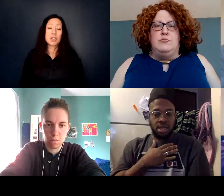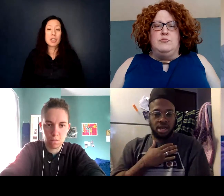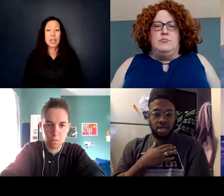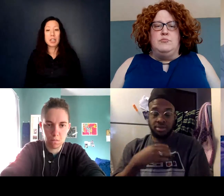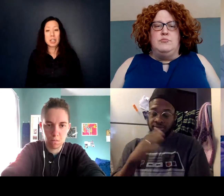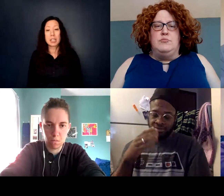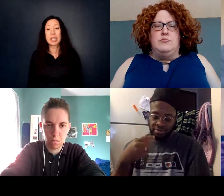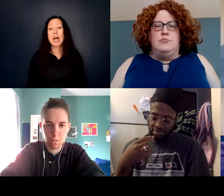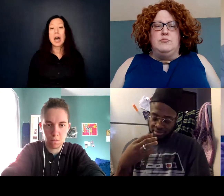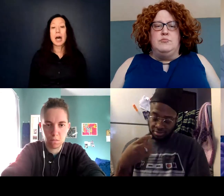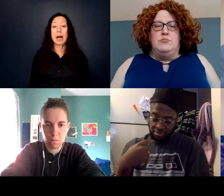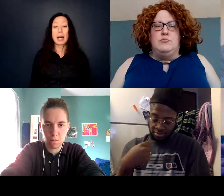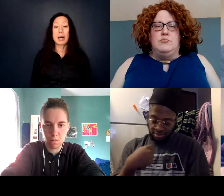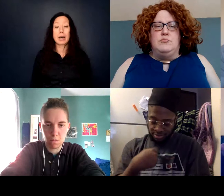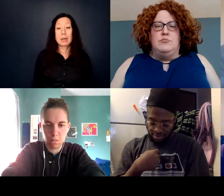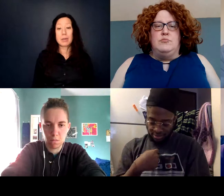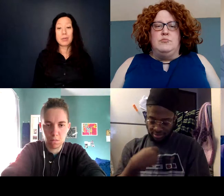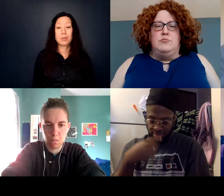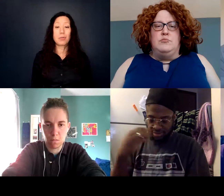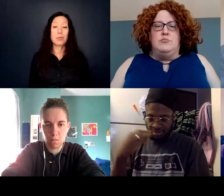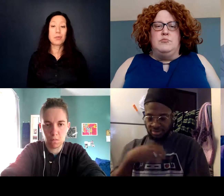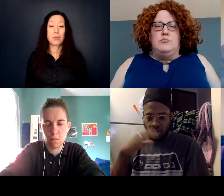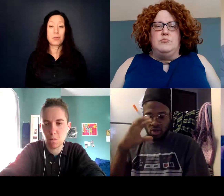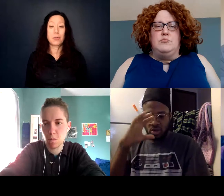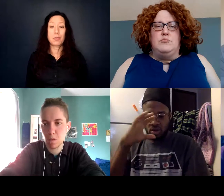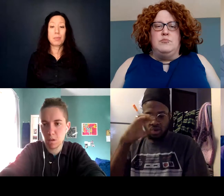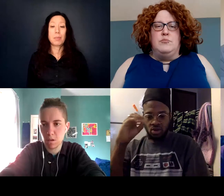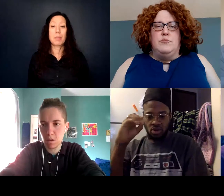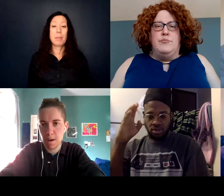This is Hunter. Sure, I could.